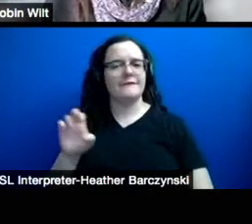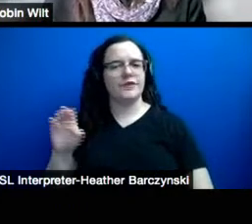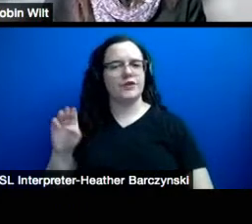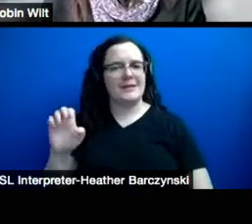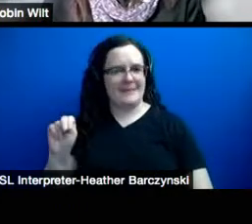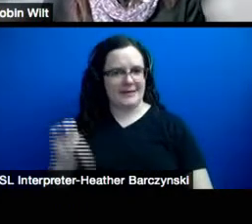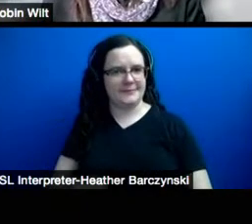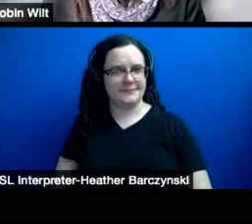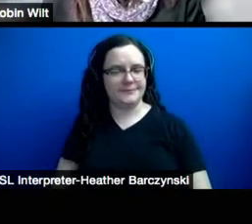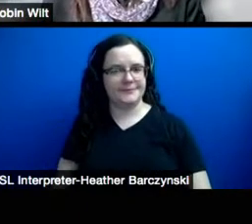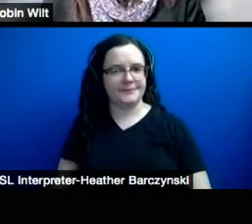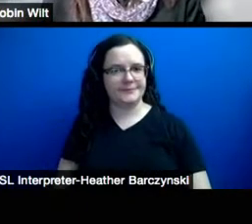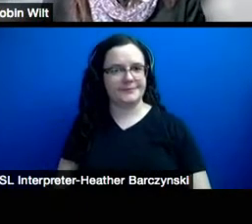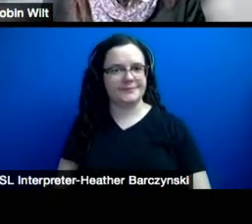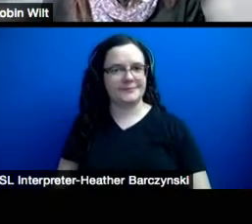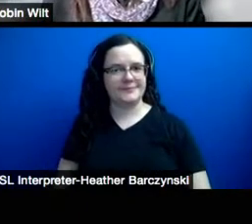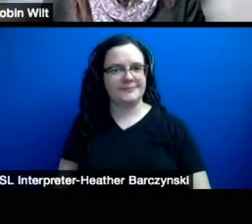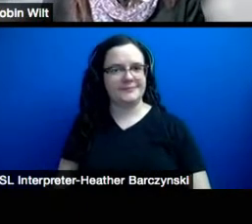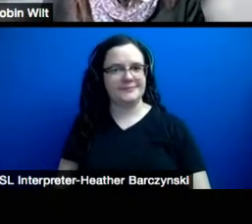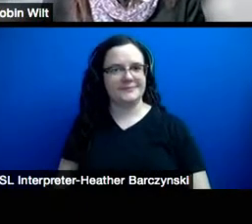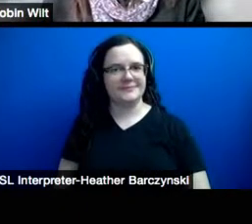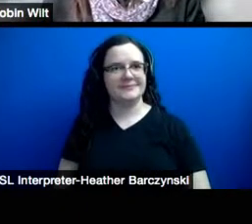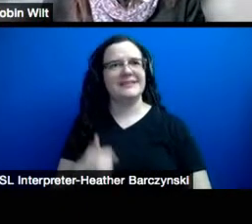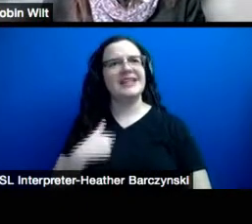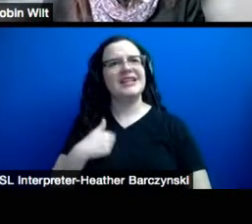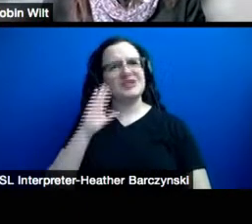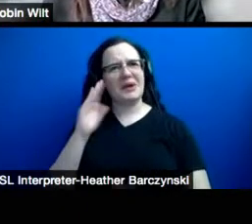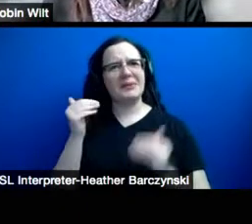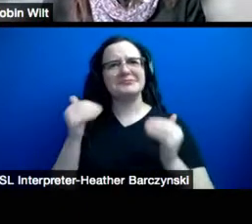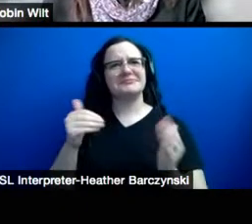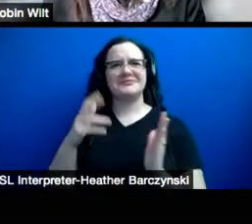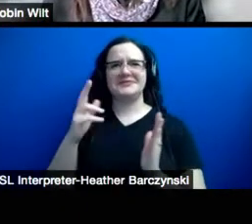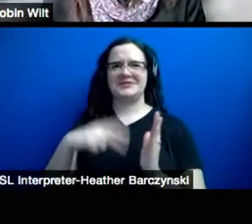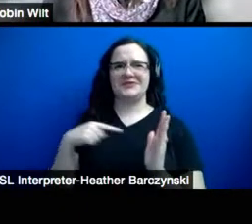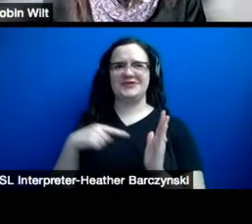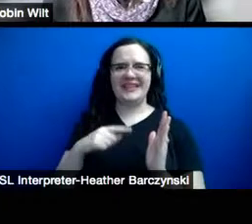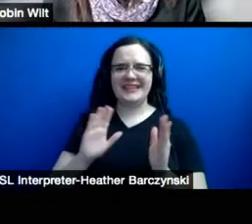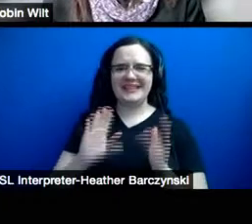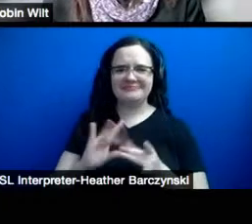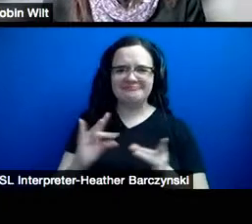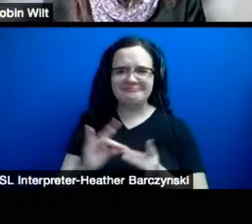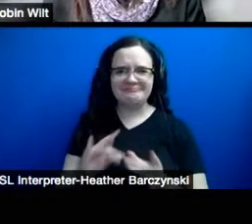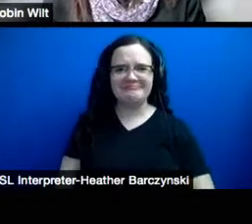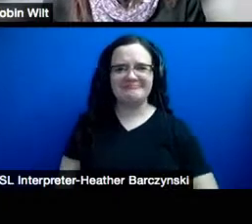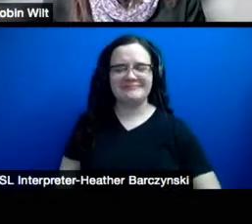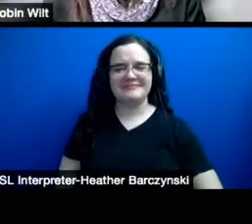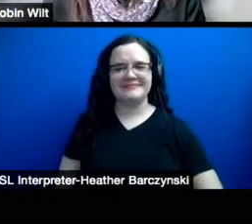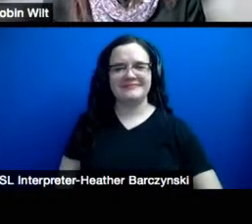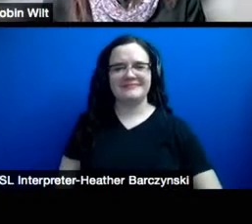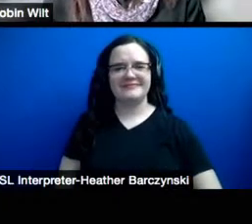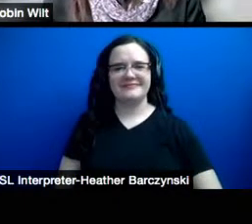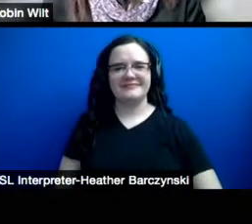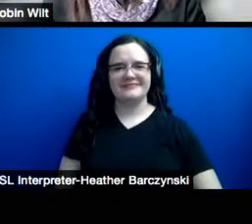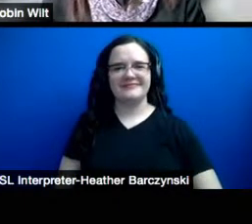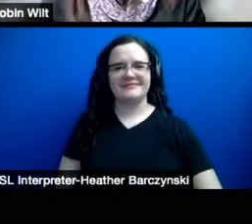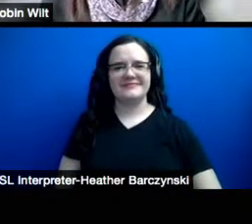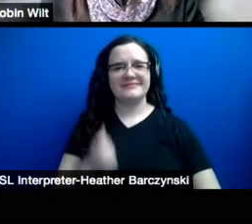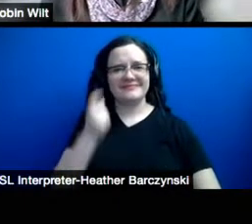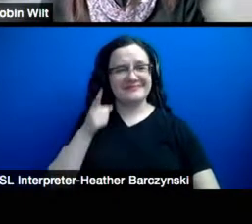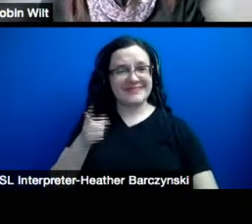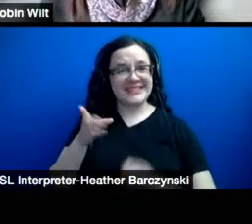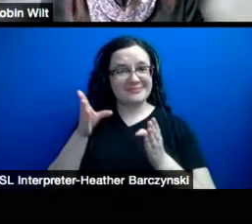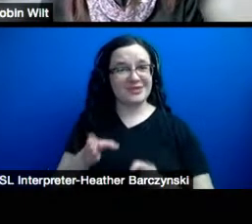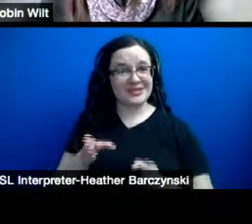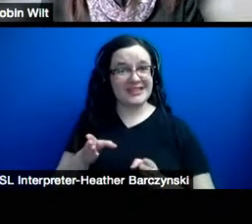And I'm just going to read the note because, and this was someone, with their tax